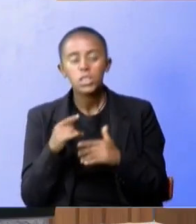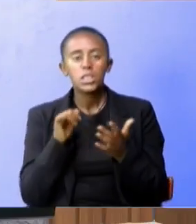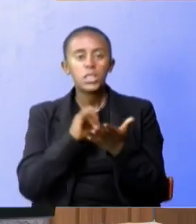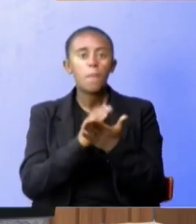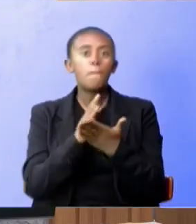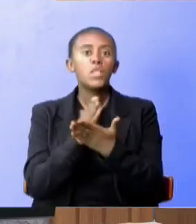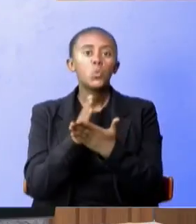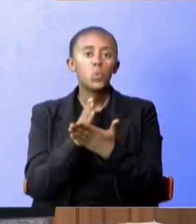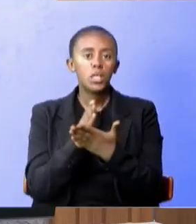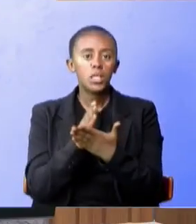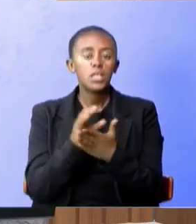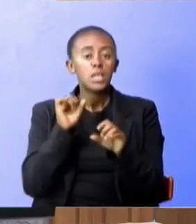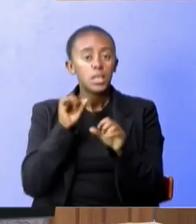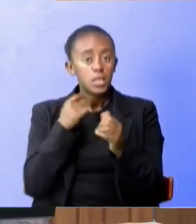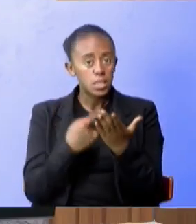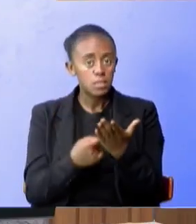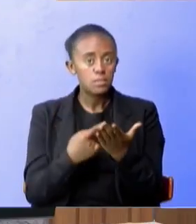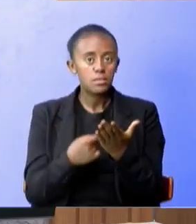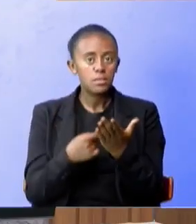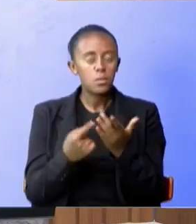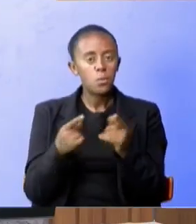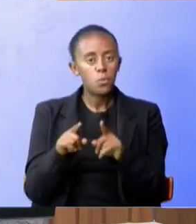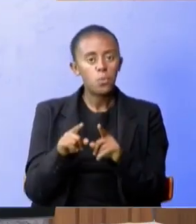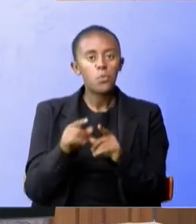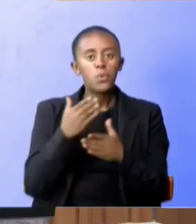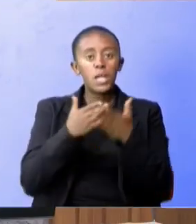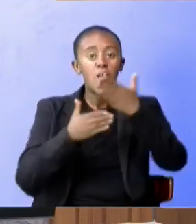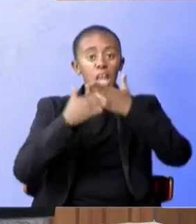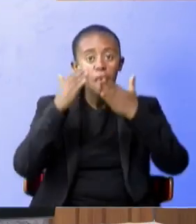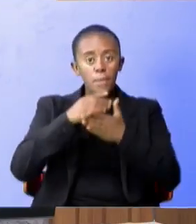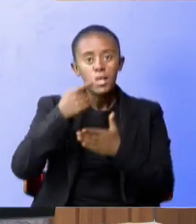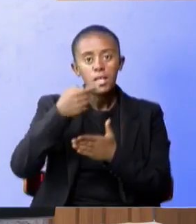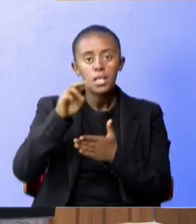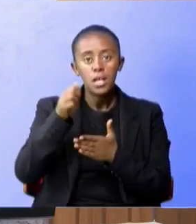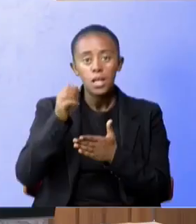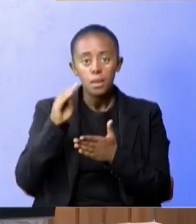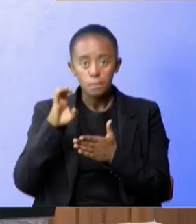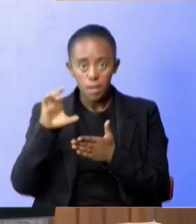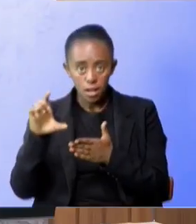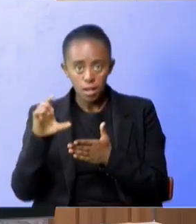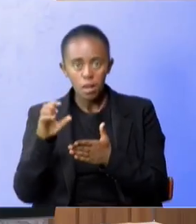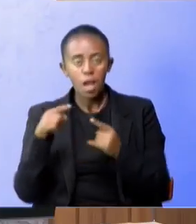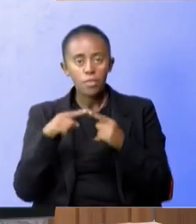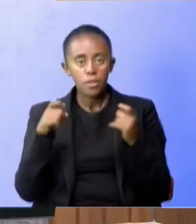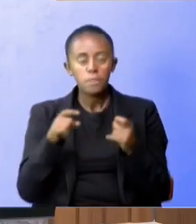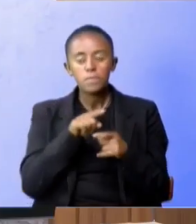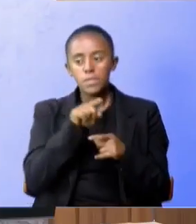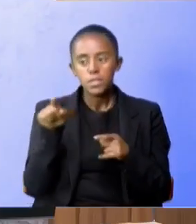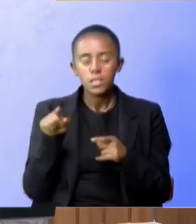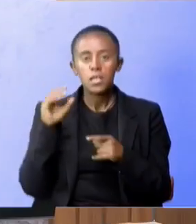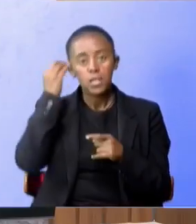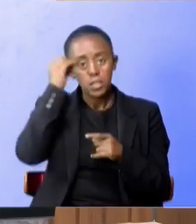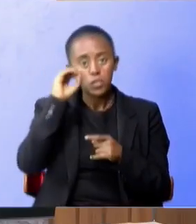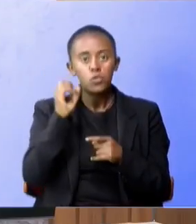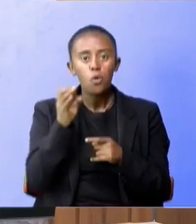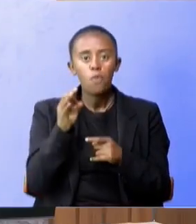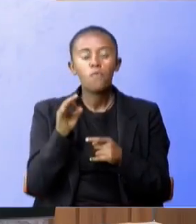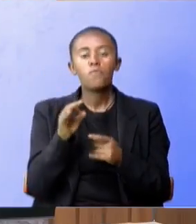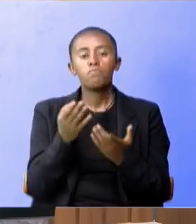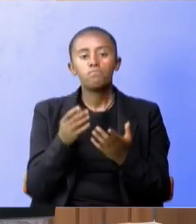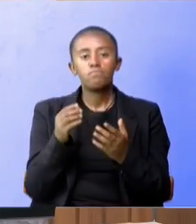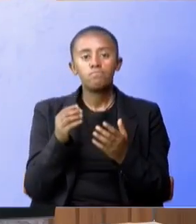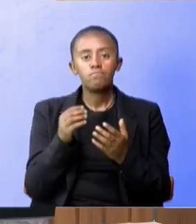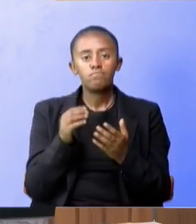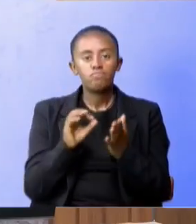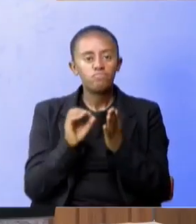between. So these, when we say gradable antonyms, we're saying their degrees of spectrum is